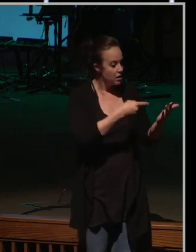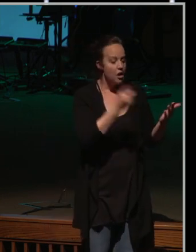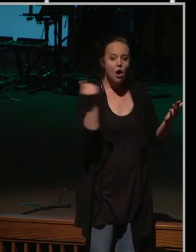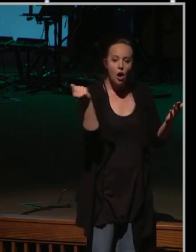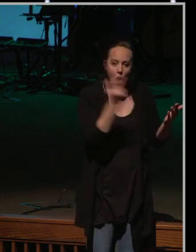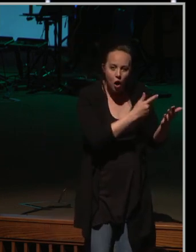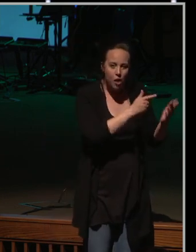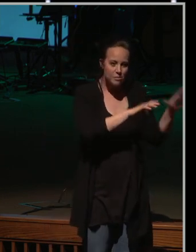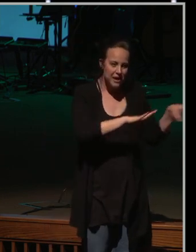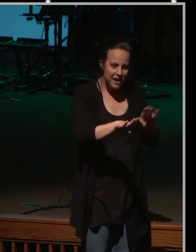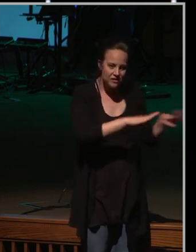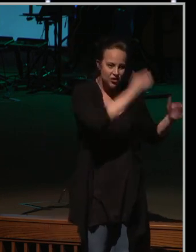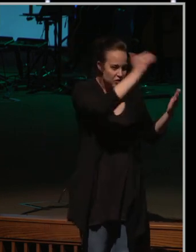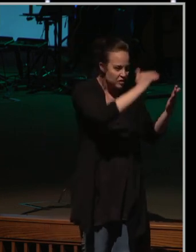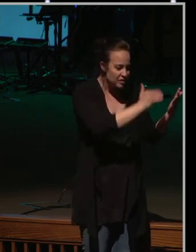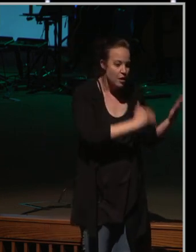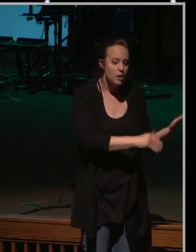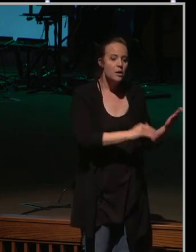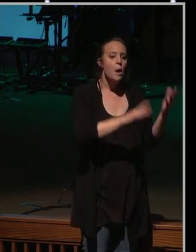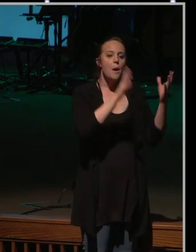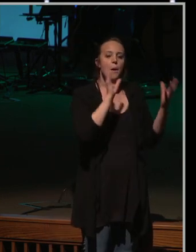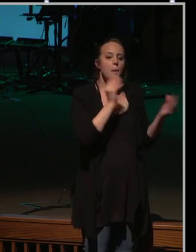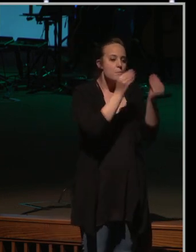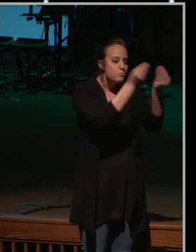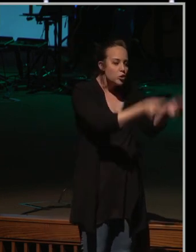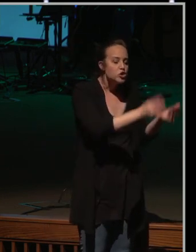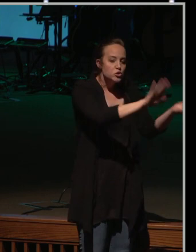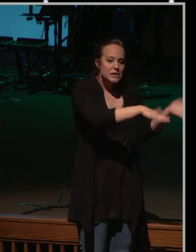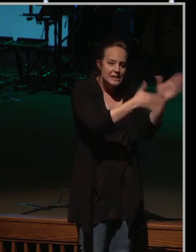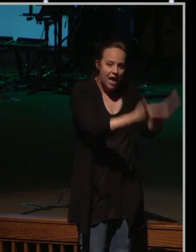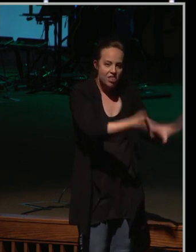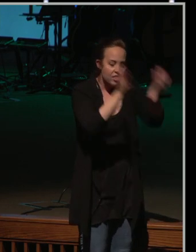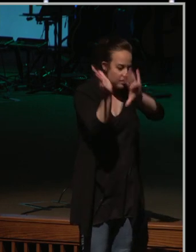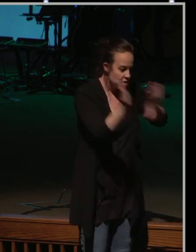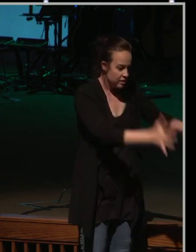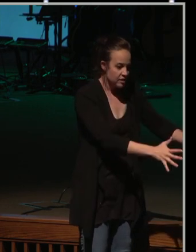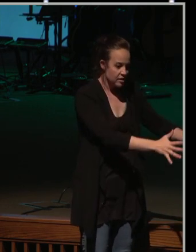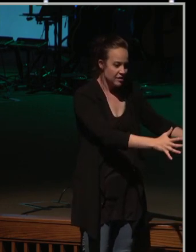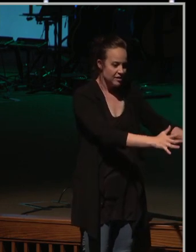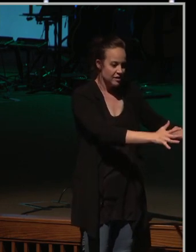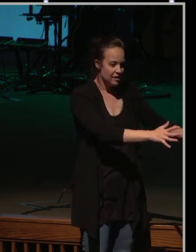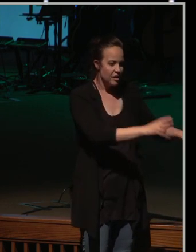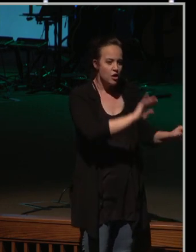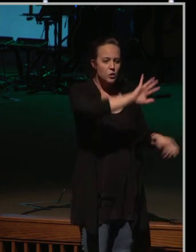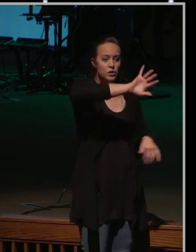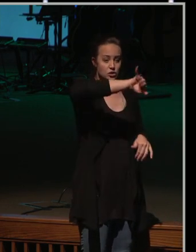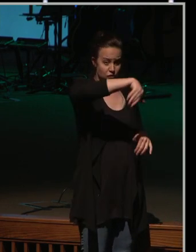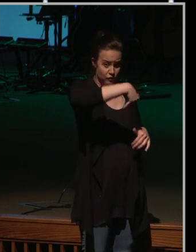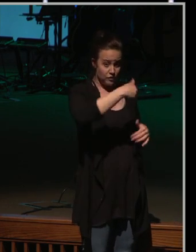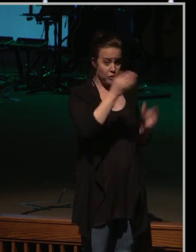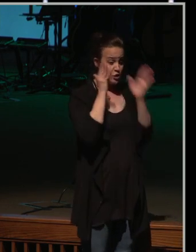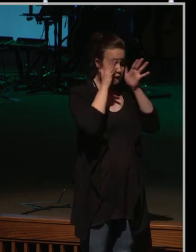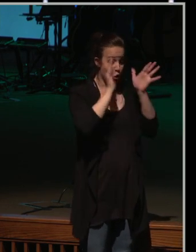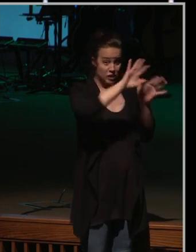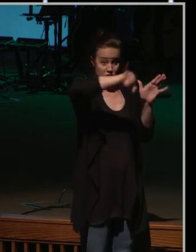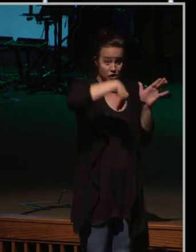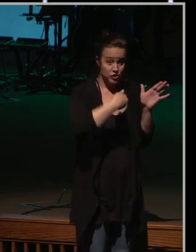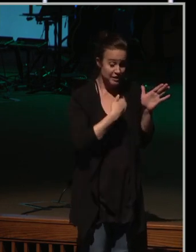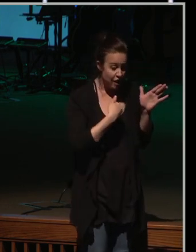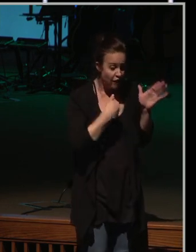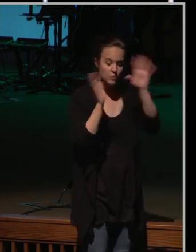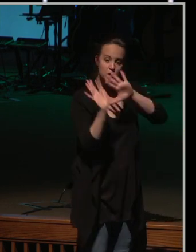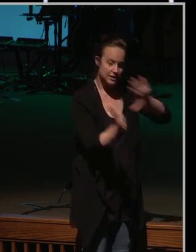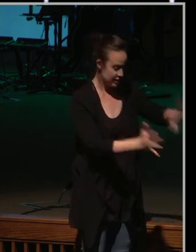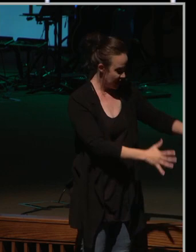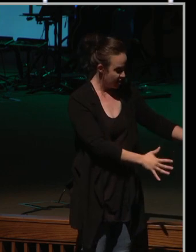Parents, we cannot be passive. Put to death self-centeredness when you see it in your kids. Put to death anger